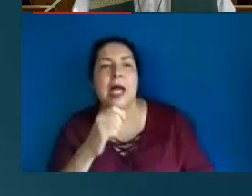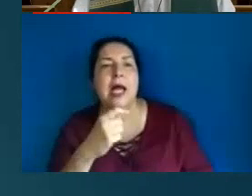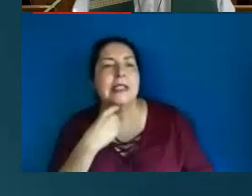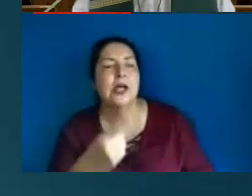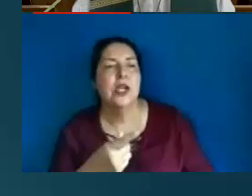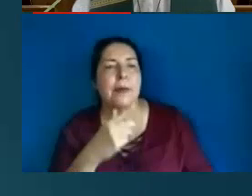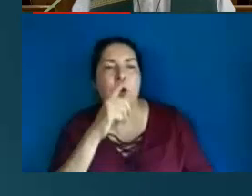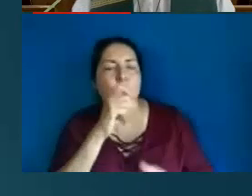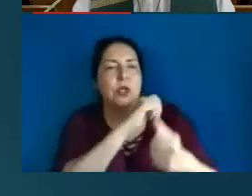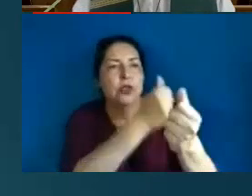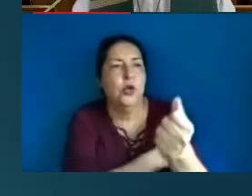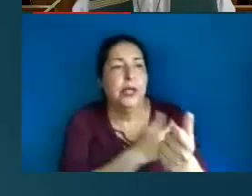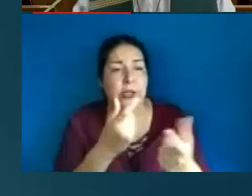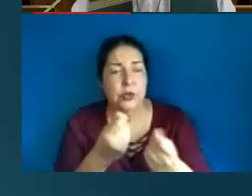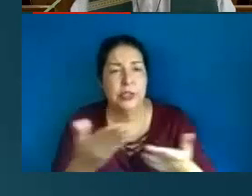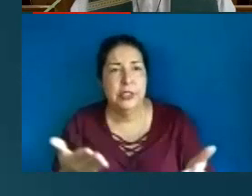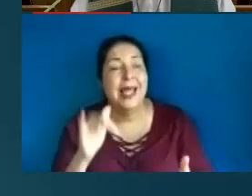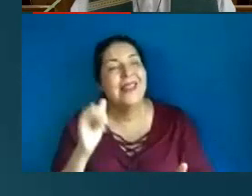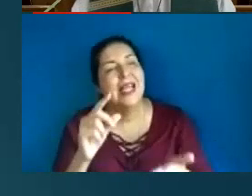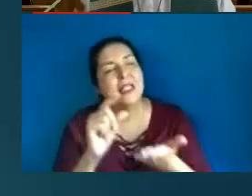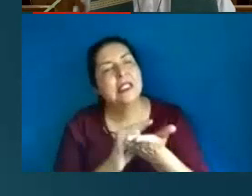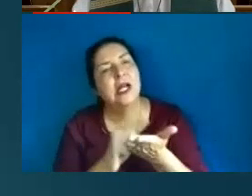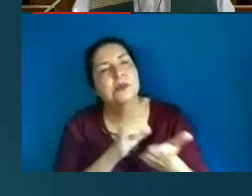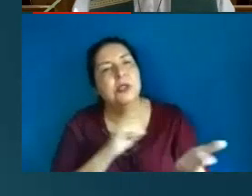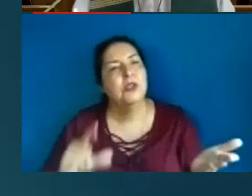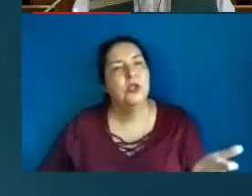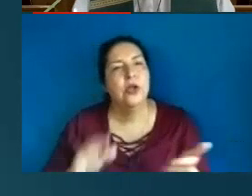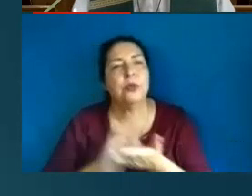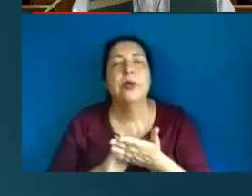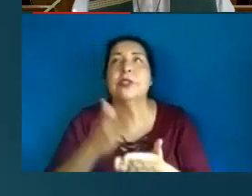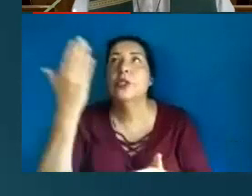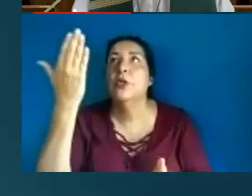things." This is the gospel of the Lord.